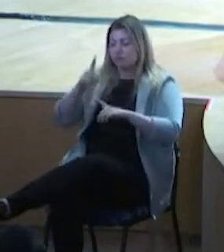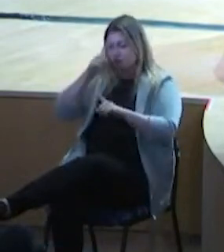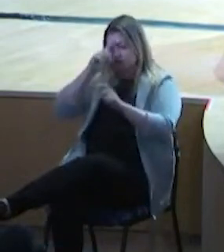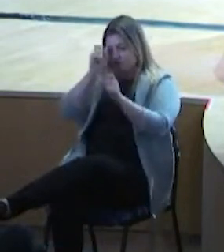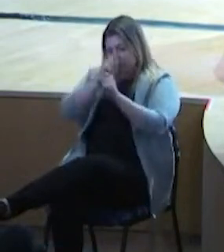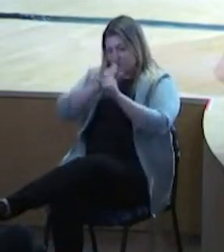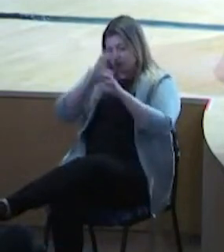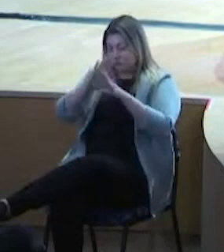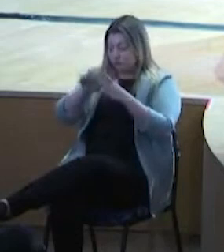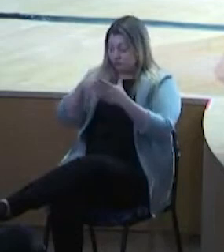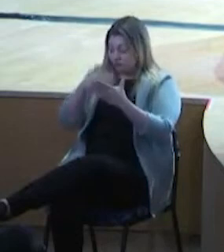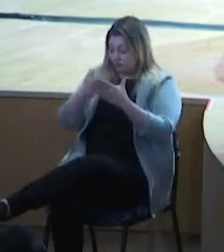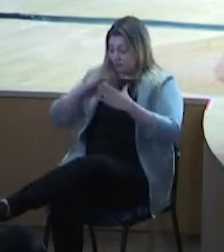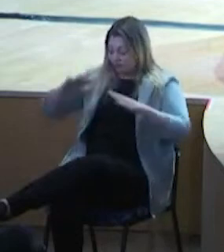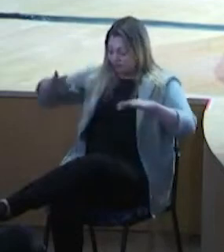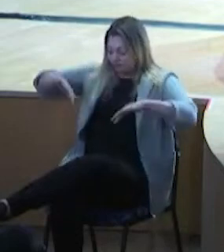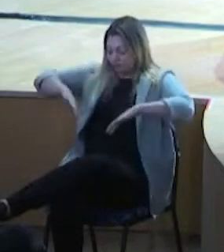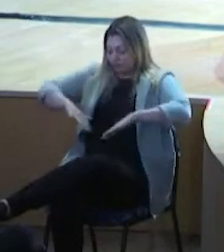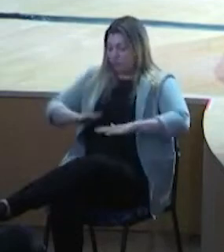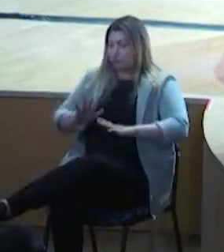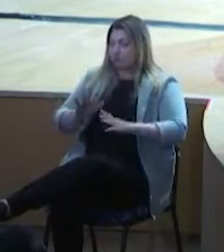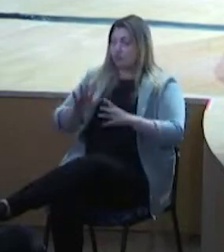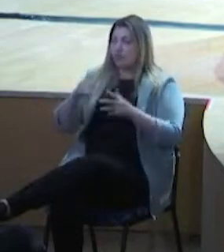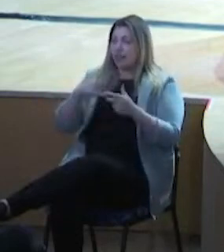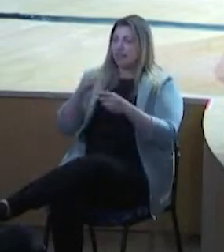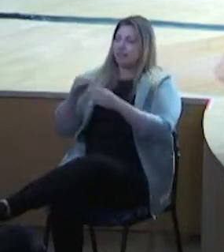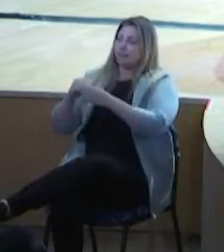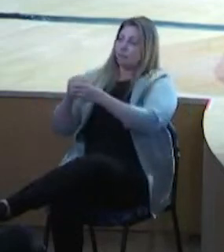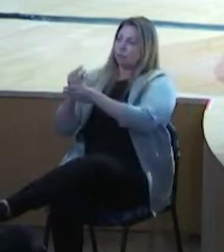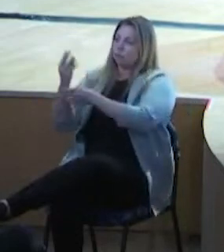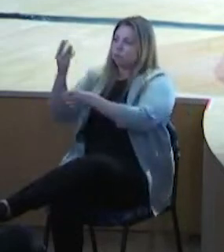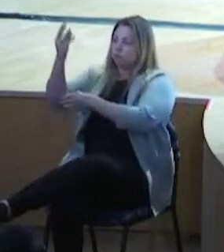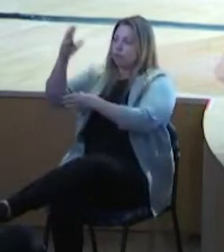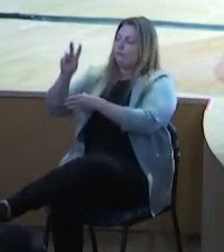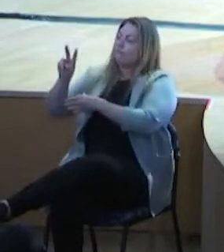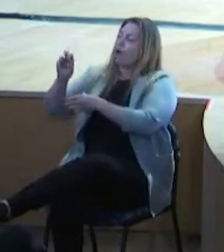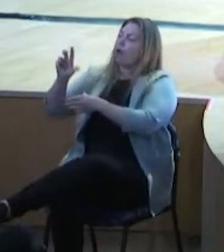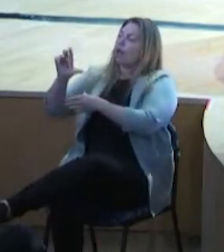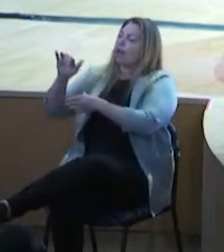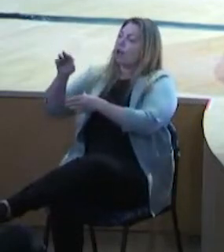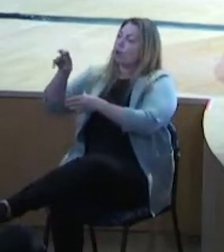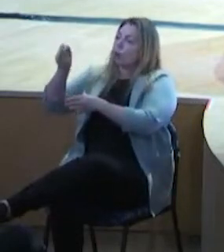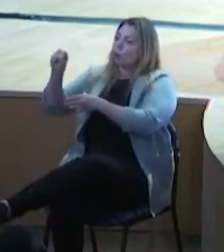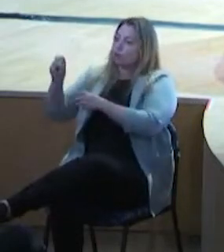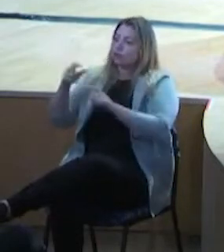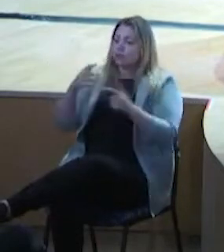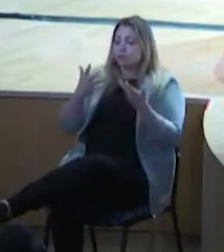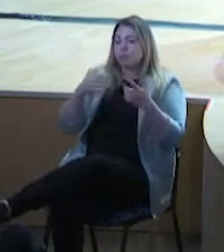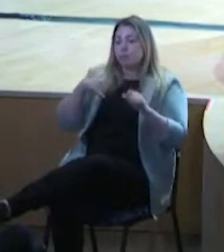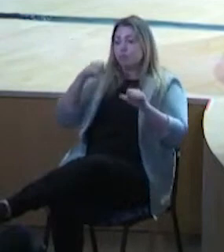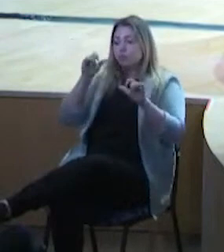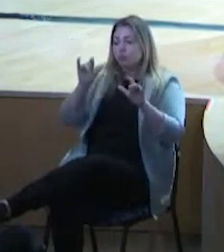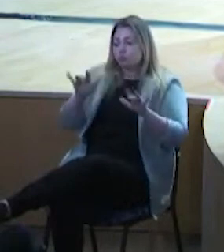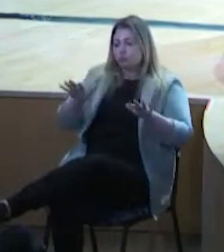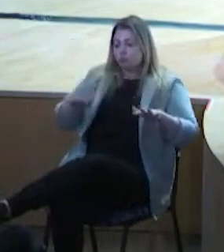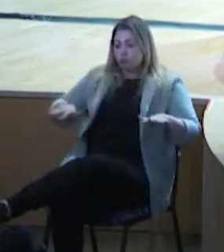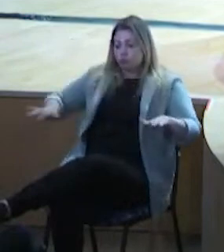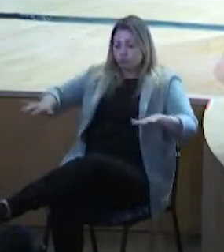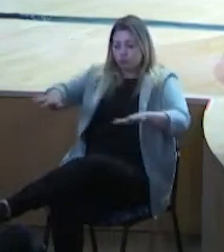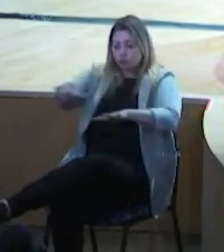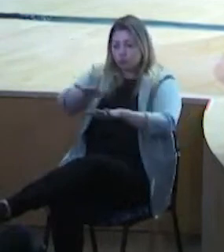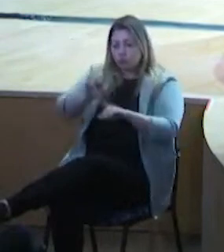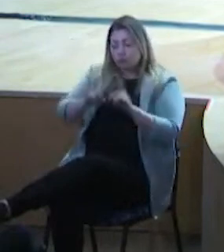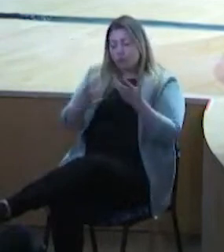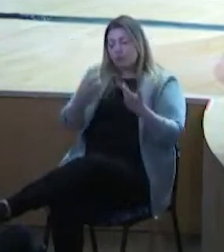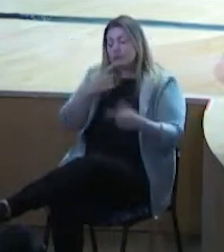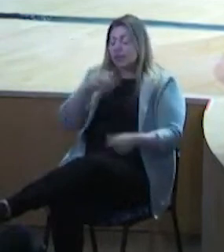getting in the valley, having the volcanoes around you, maybe with snow, and seeing this like